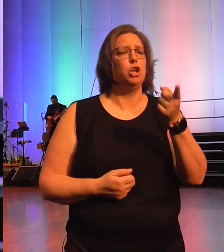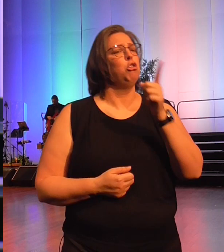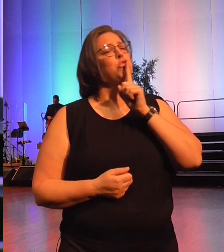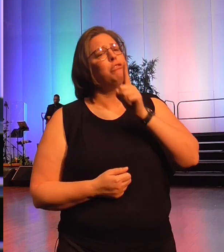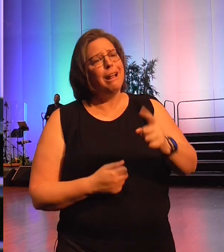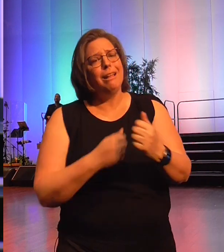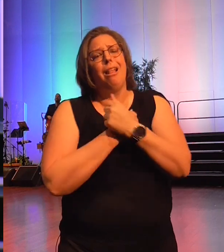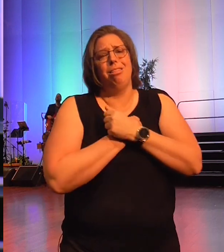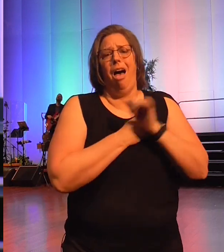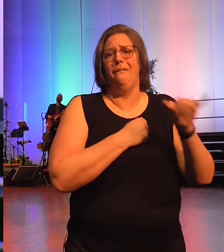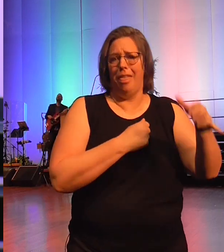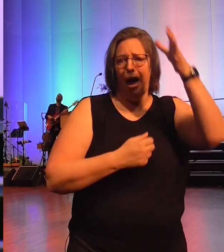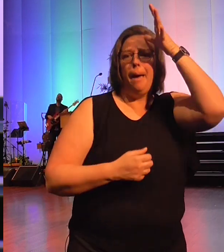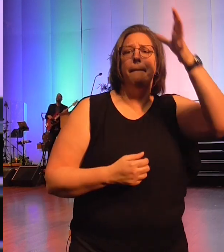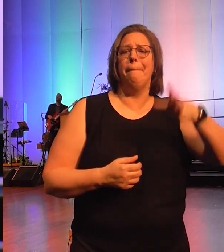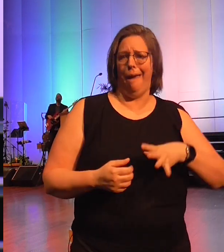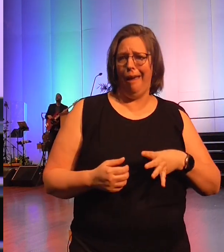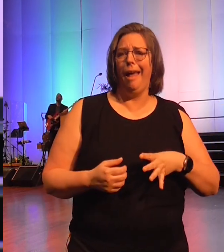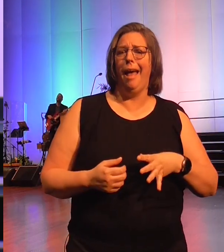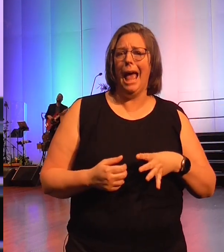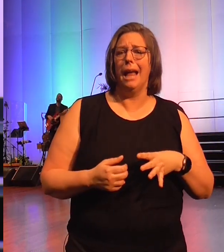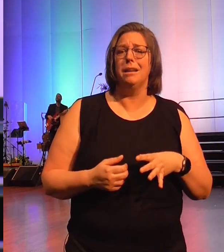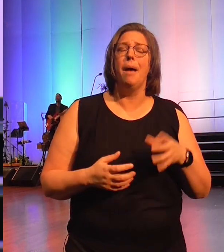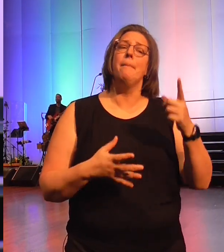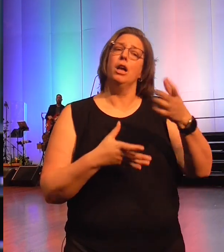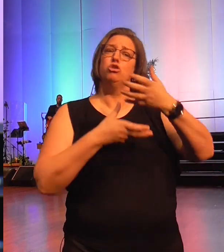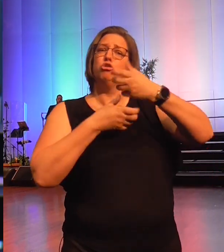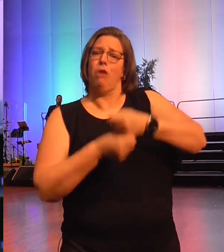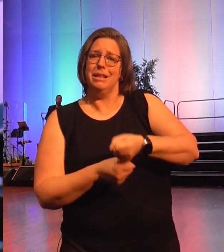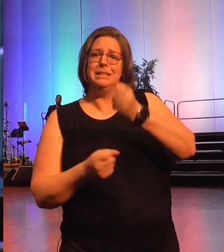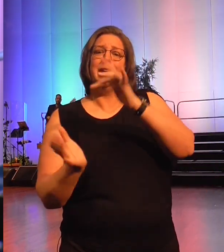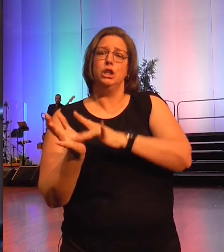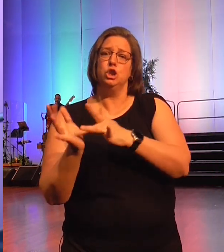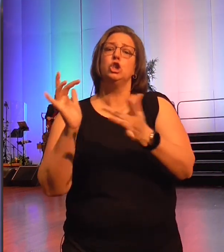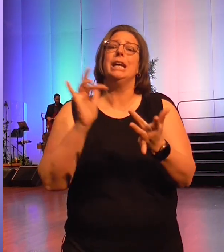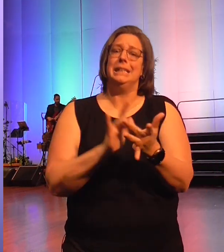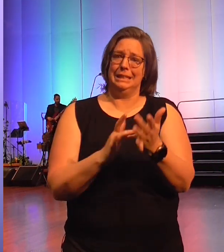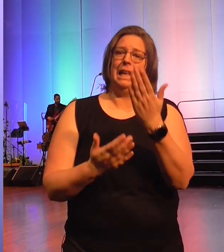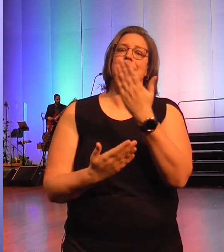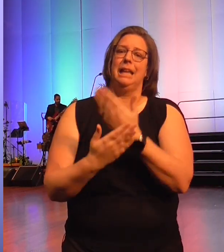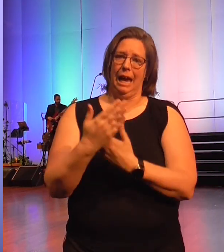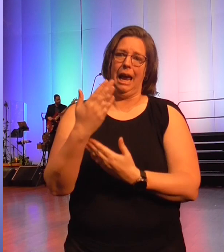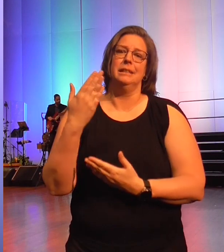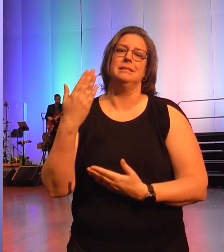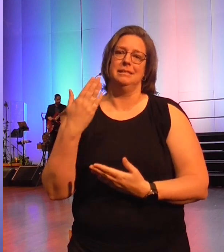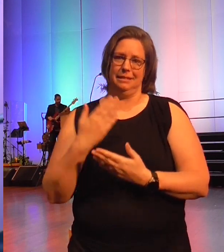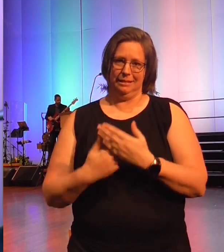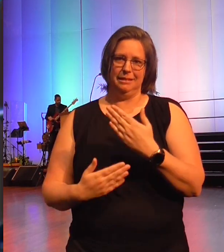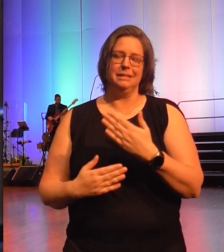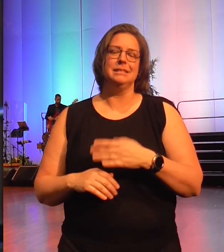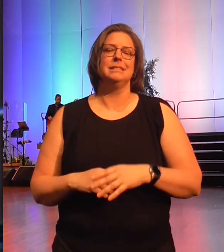that man. Put your trust in Jesus' hands.